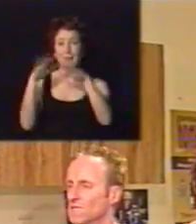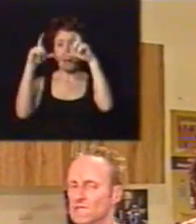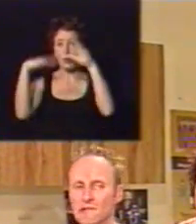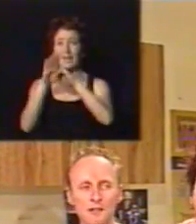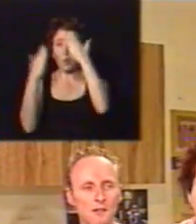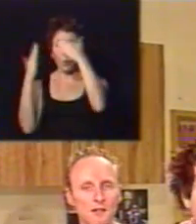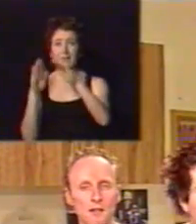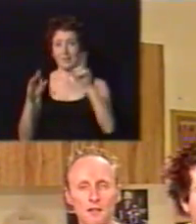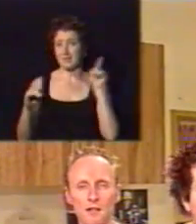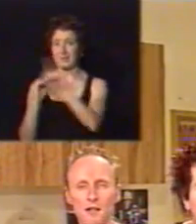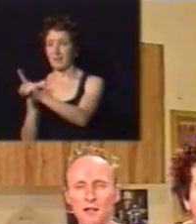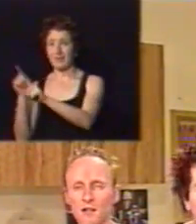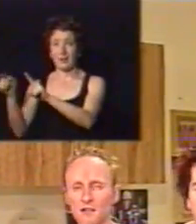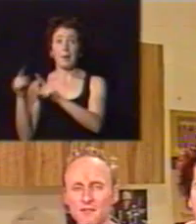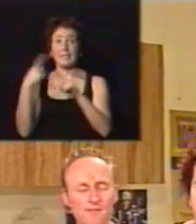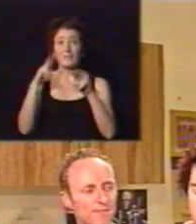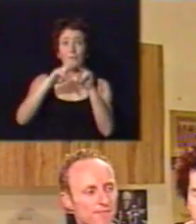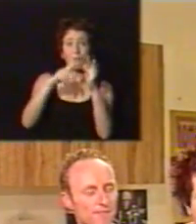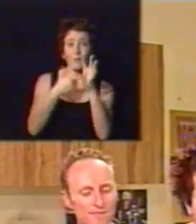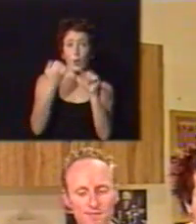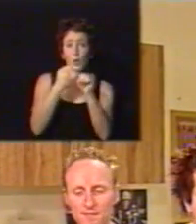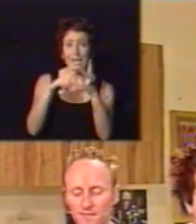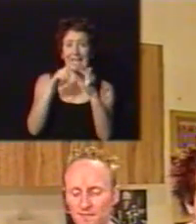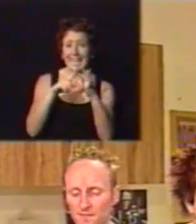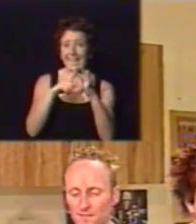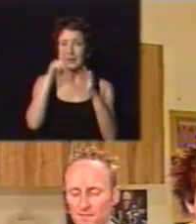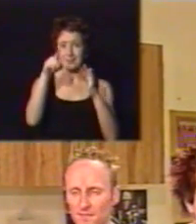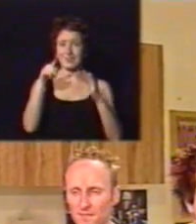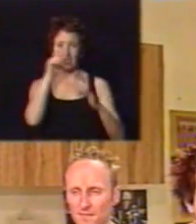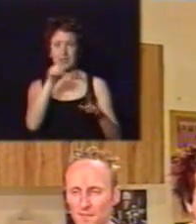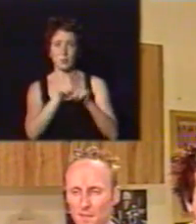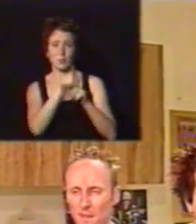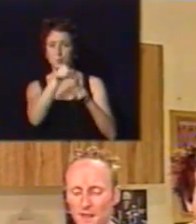Fergie was like 3 minutes away, apparently. He was caught in traffic and stuff as well.